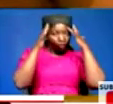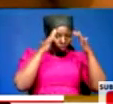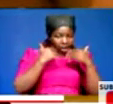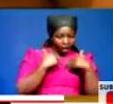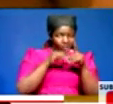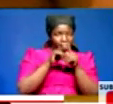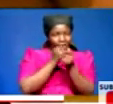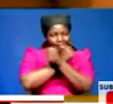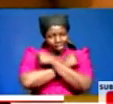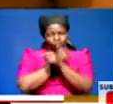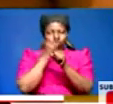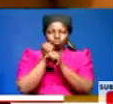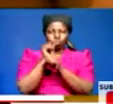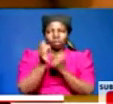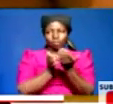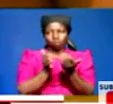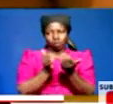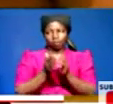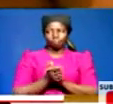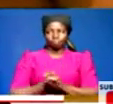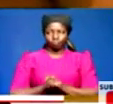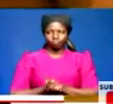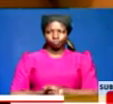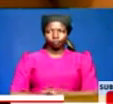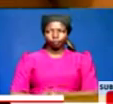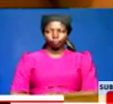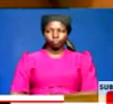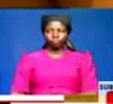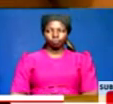into. For KBC Channel 1, I am Teresa Mutai.